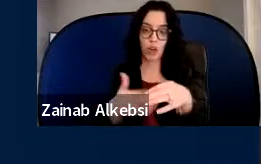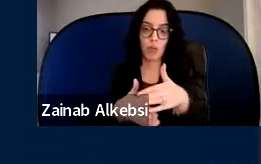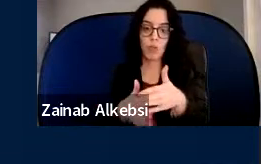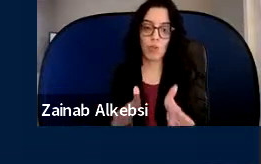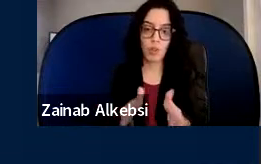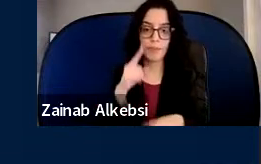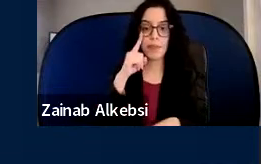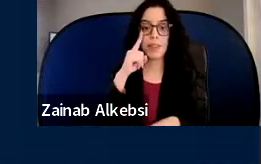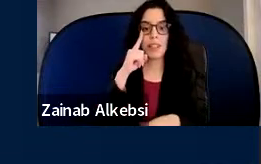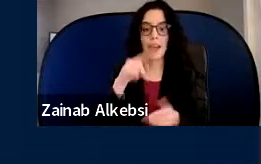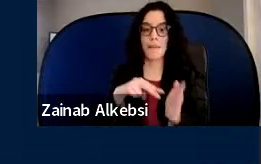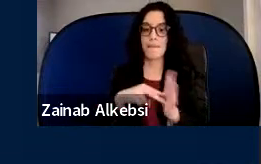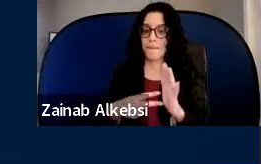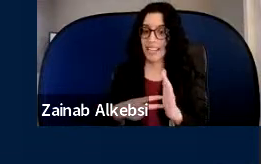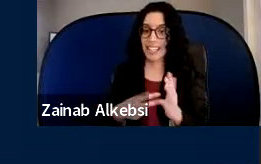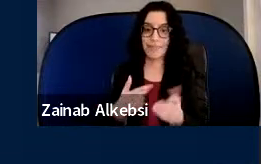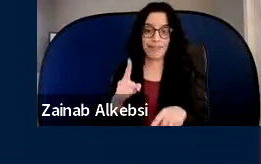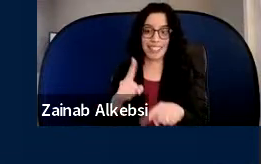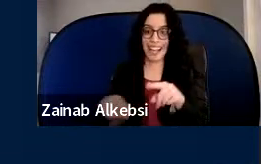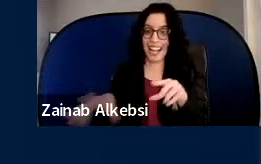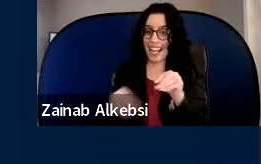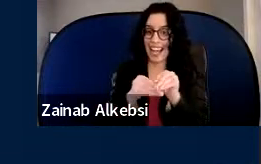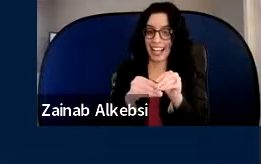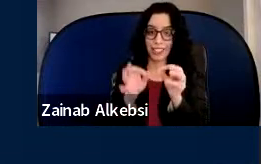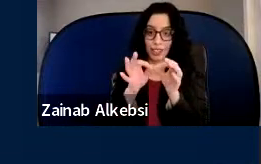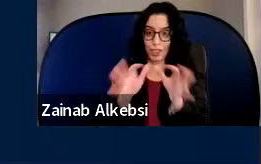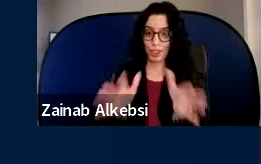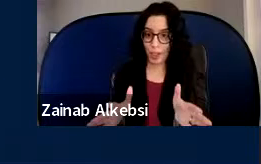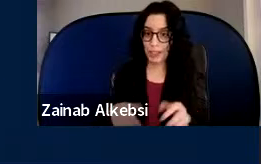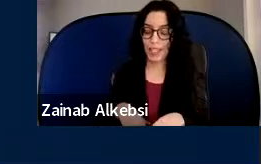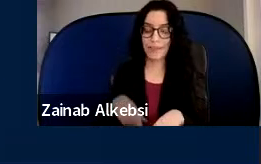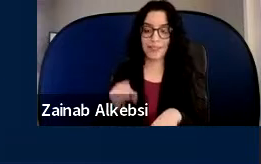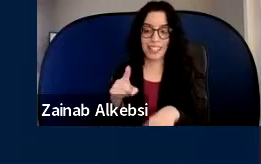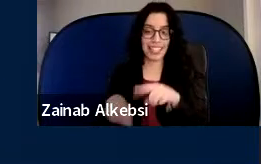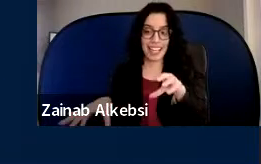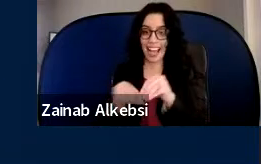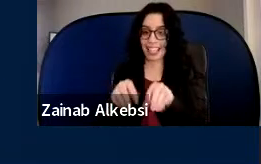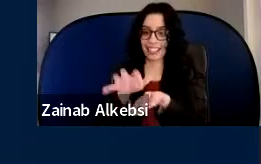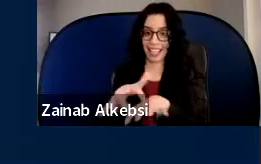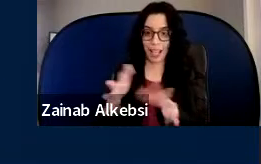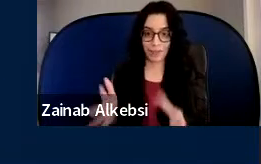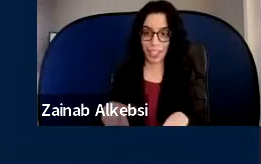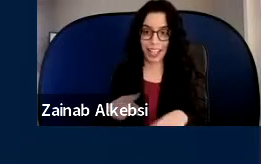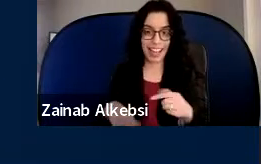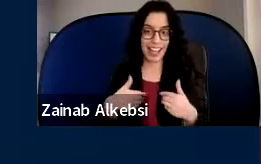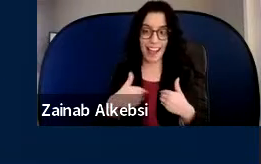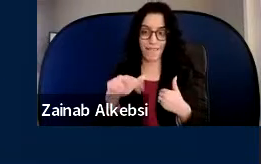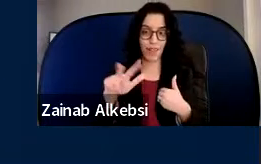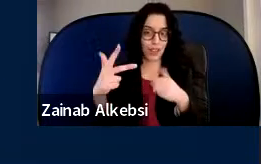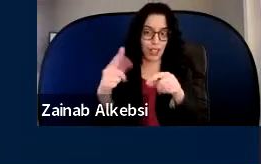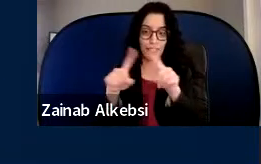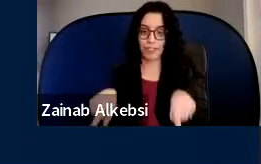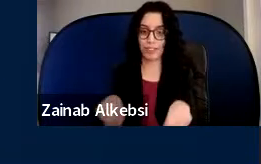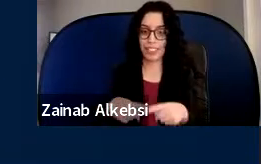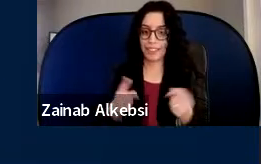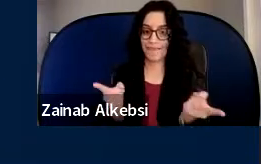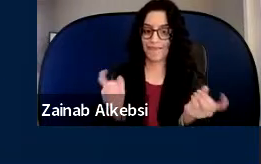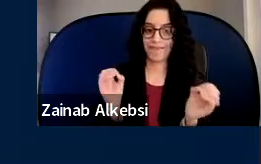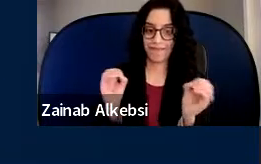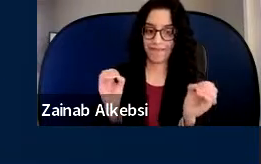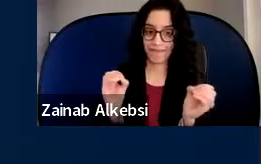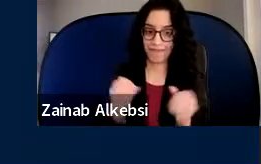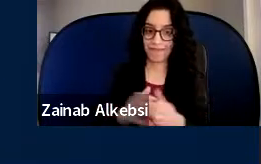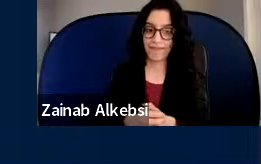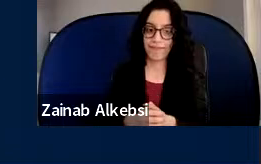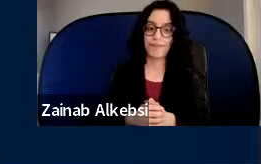We can't see into all of them. But from everything we have been able to do, by and large, telehealth platforms are not accessible, which